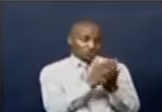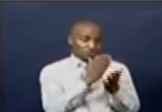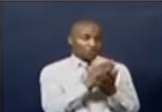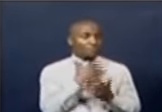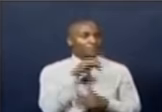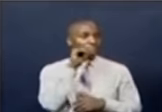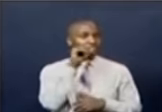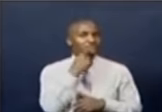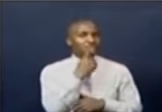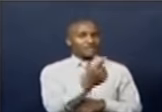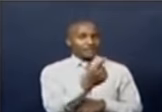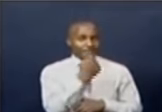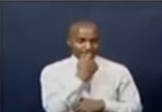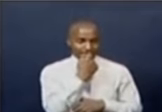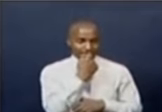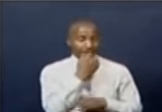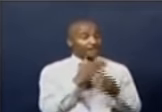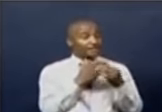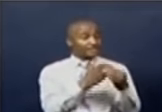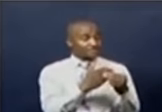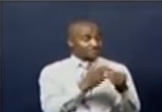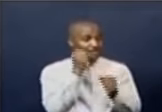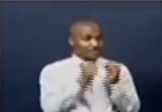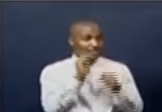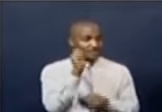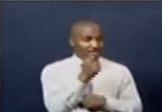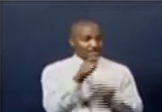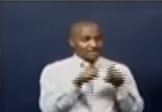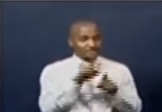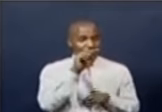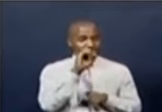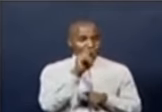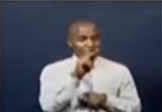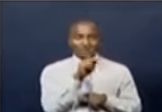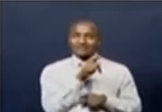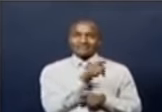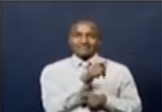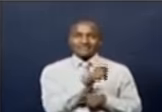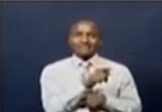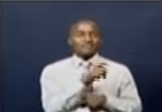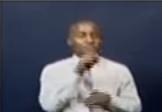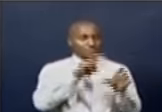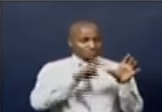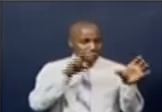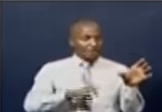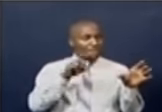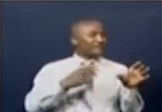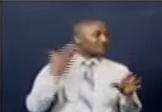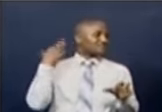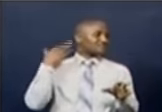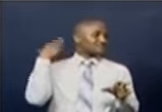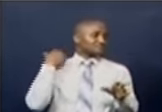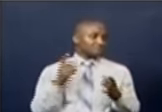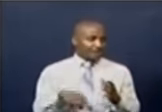Mario Collins says, the leadership of Athletics Kenya and NOC, as well as Ariel Wario, should have voluntarily resigned long time ago, like